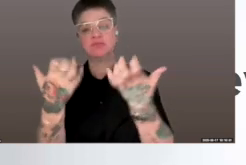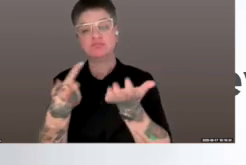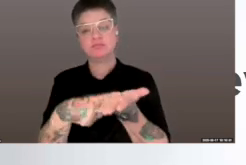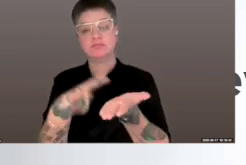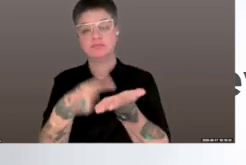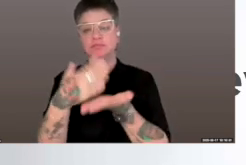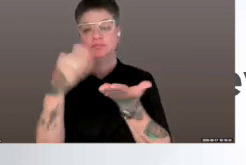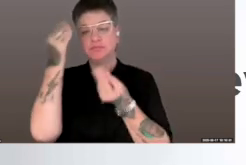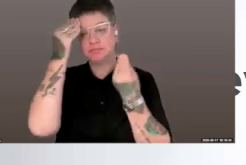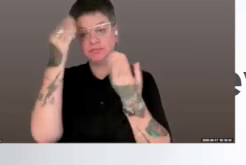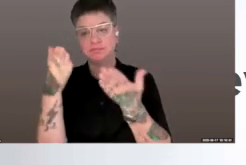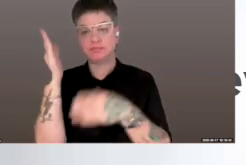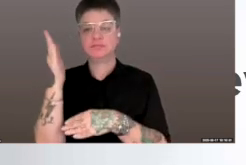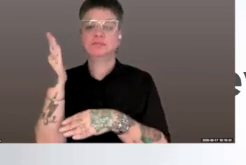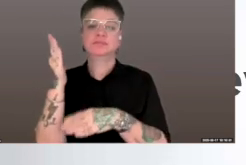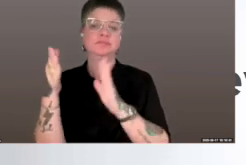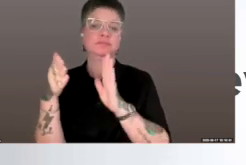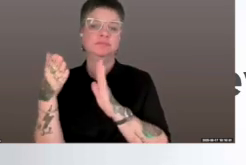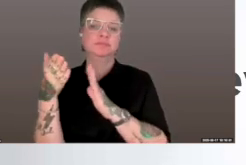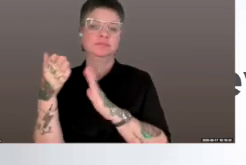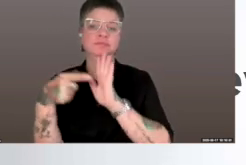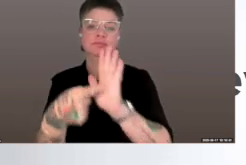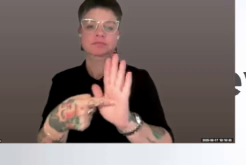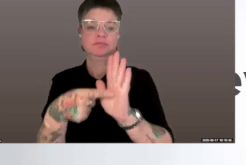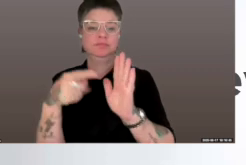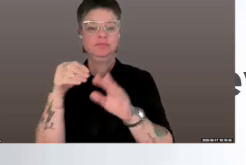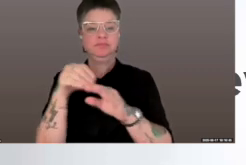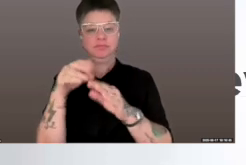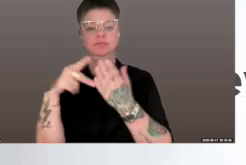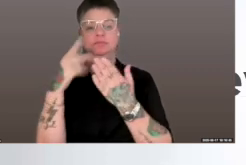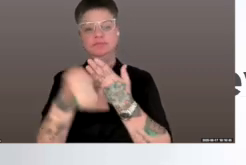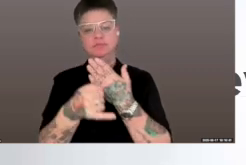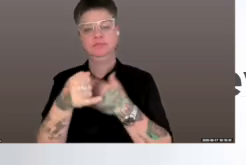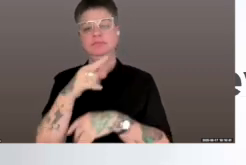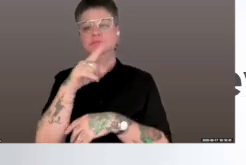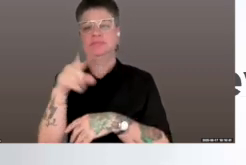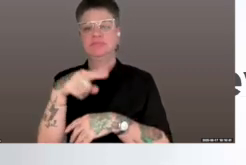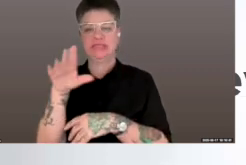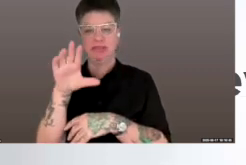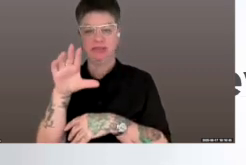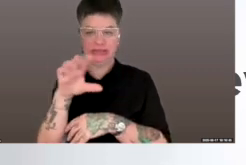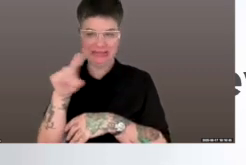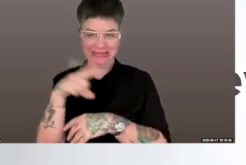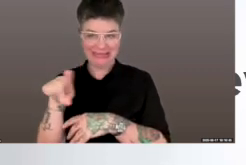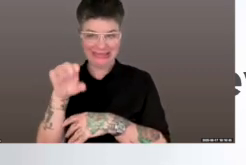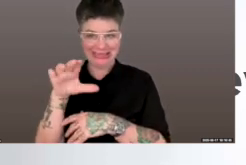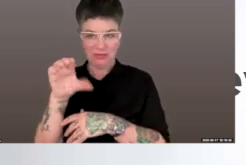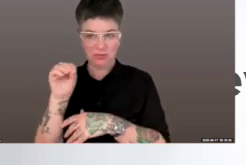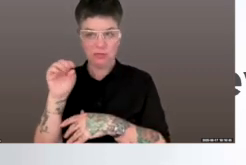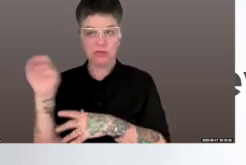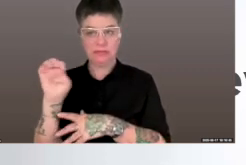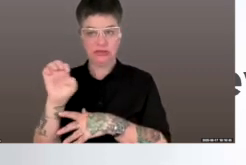Referring to the past meetings from August 6th that helped create this list in our August 6th work